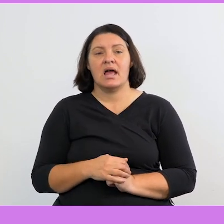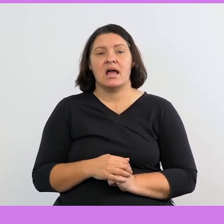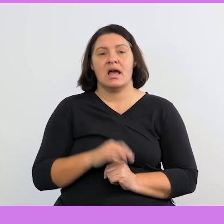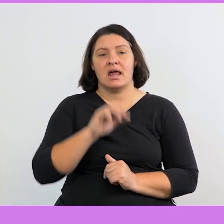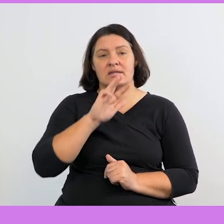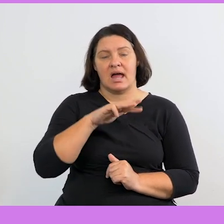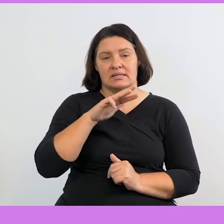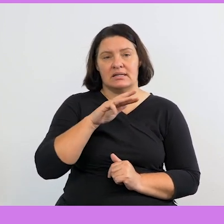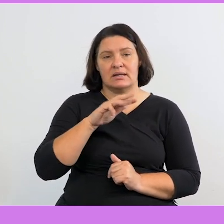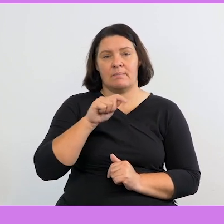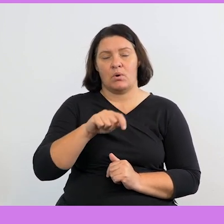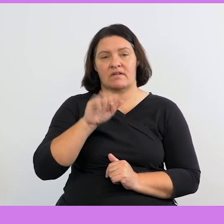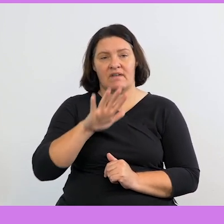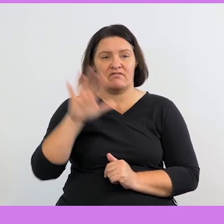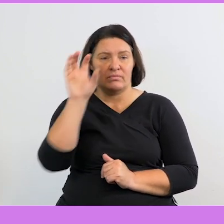say it's